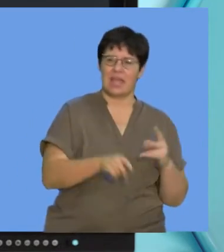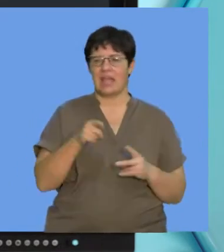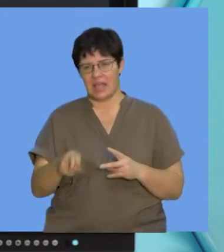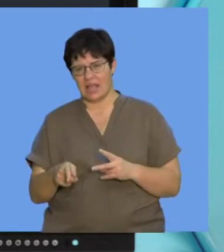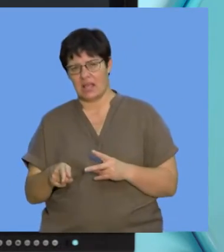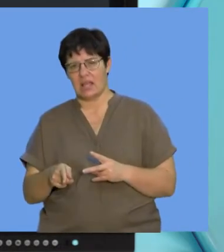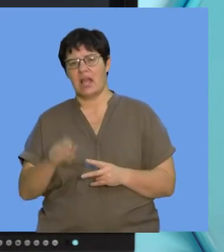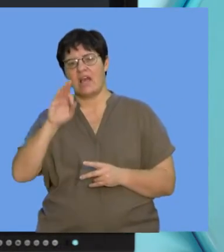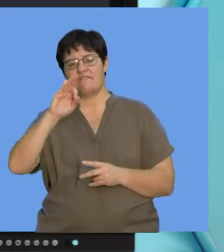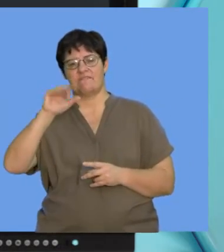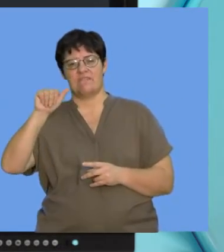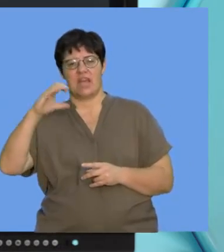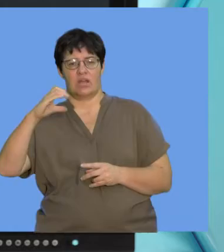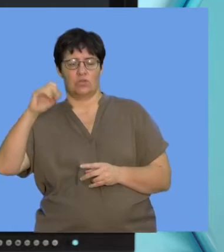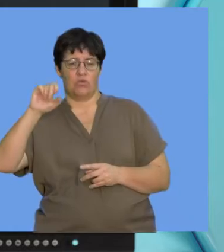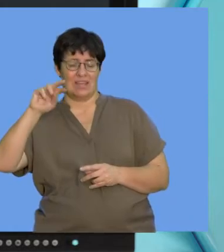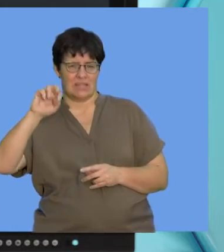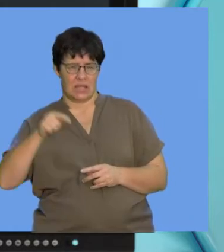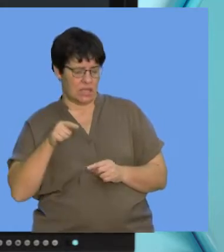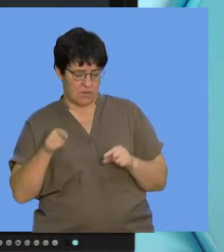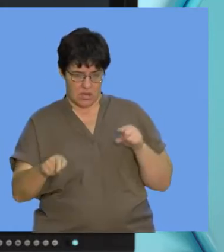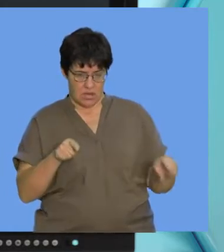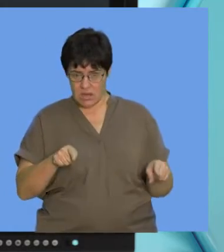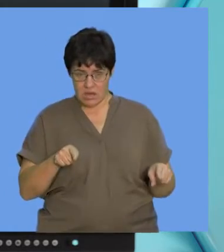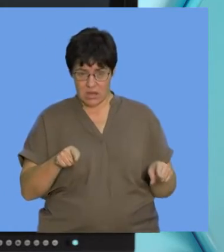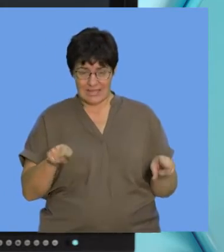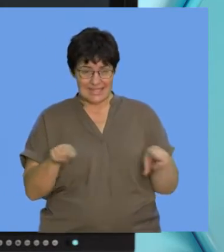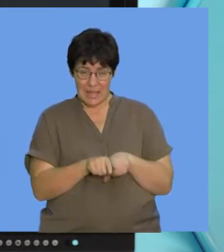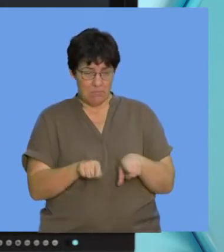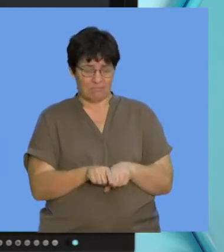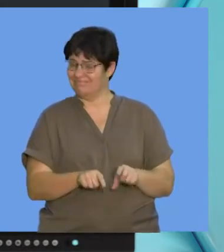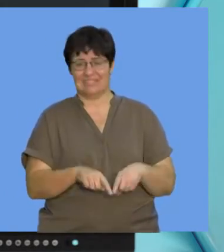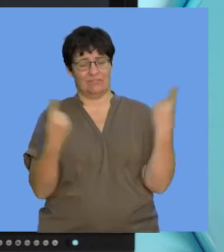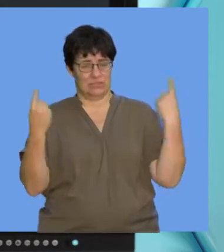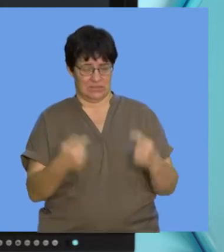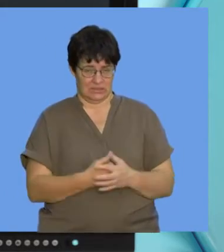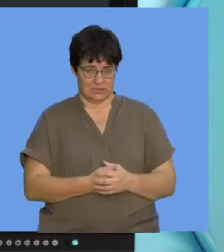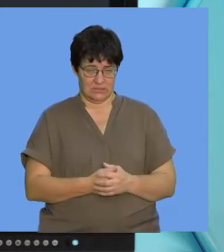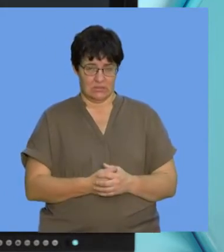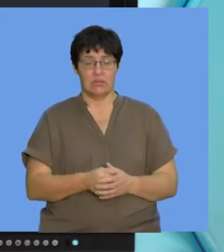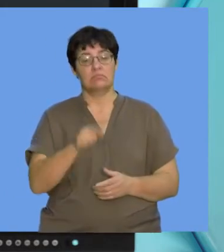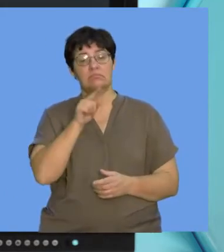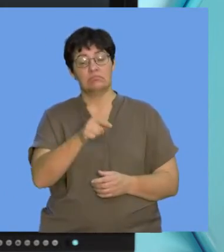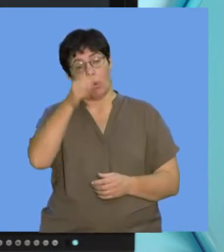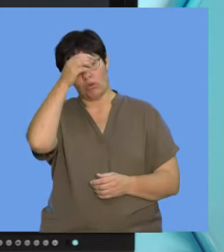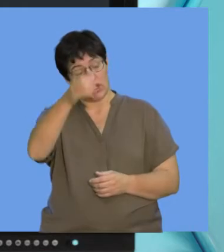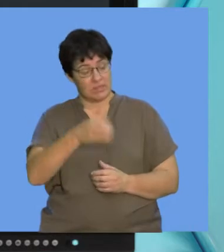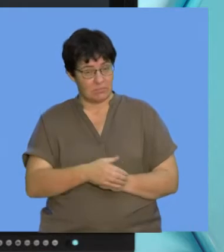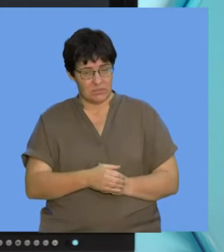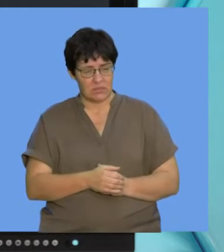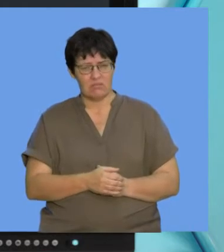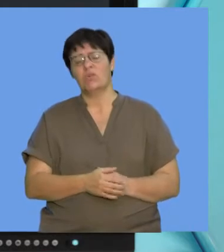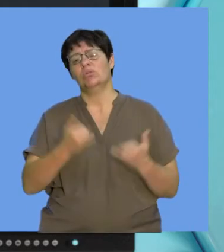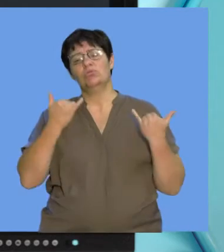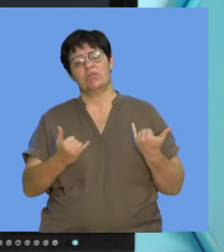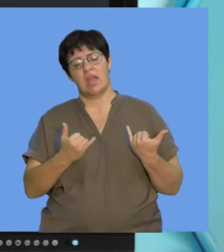and factorizing. Don't think that it is the same thing. But for now, let's just look at our concept map of what exactly is it that